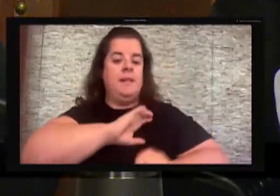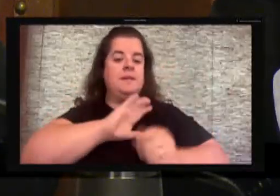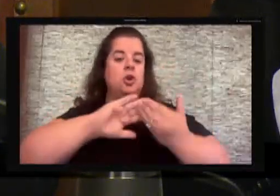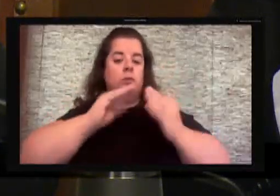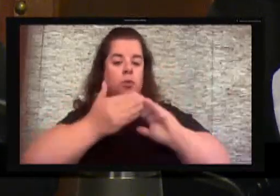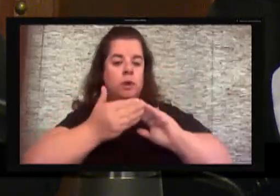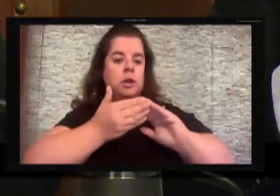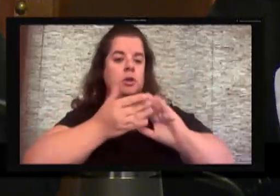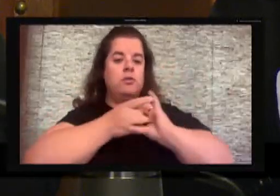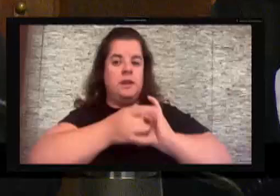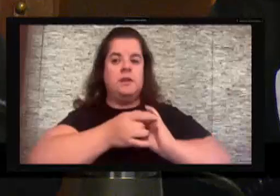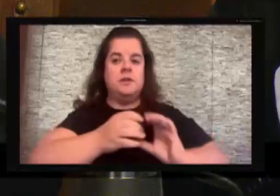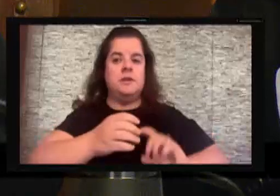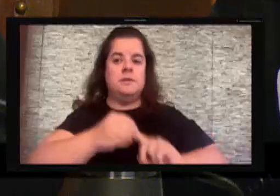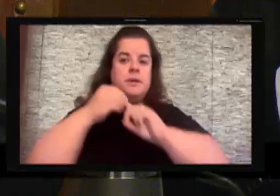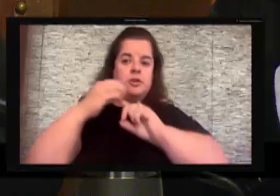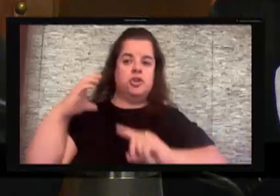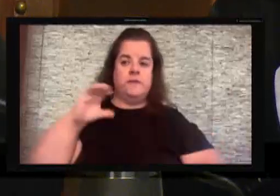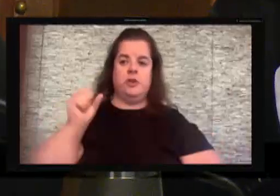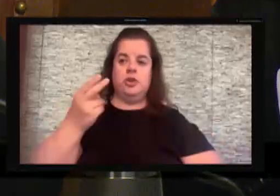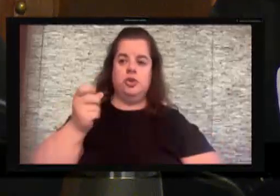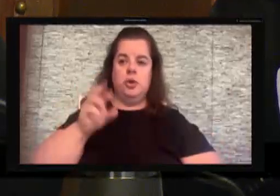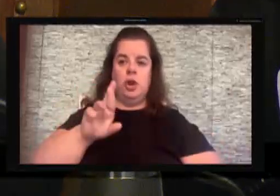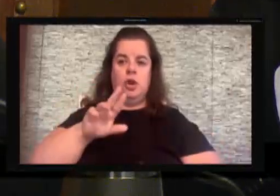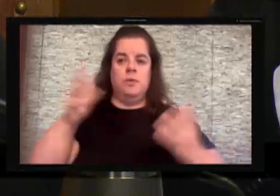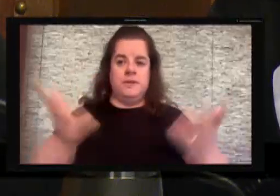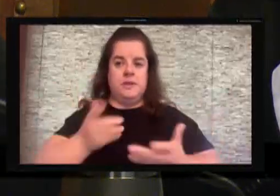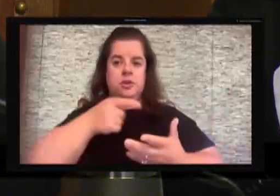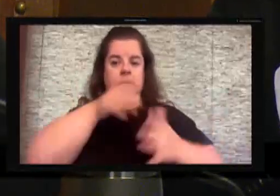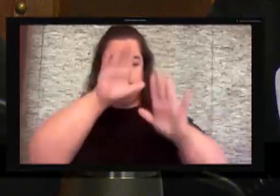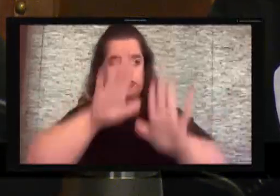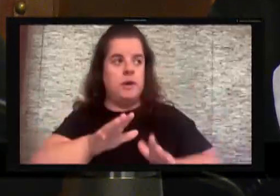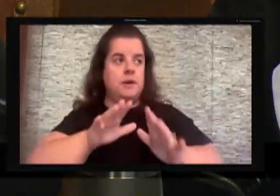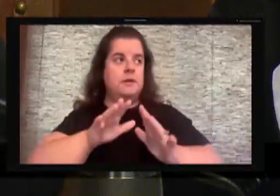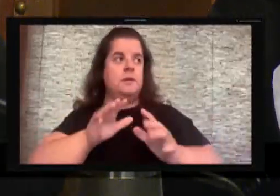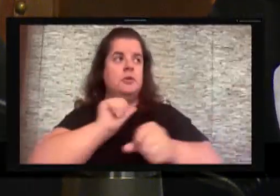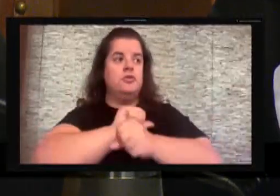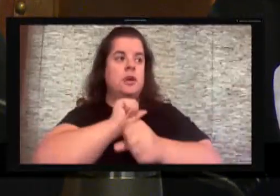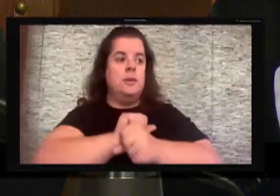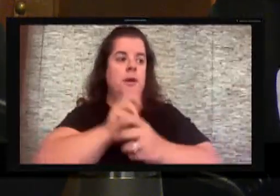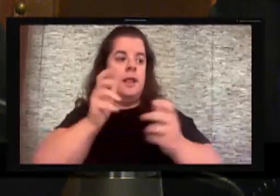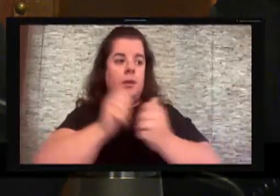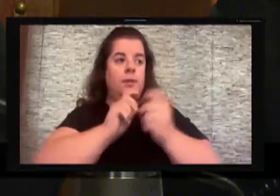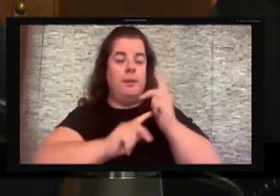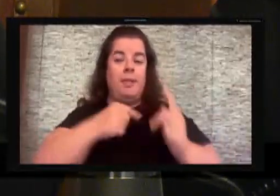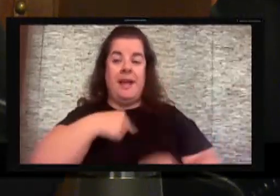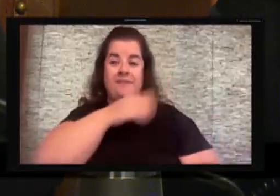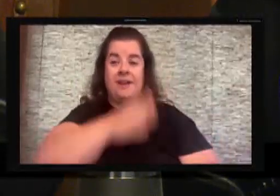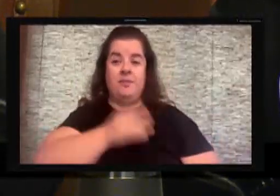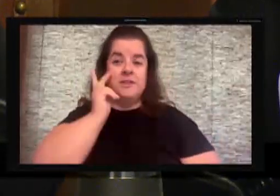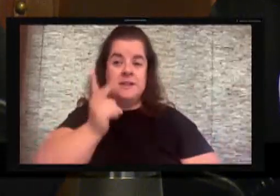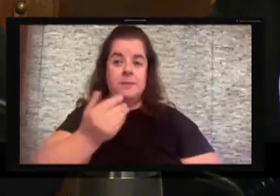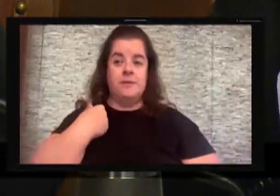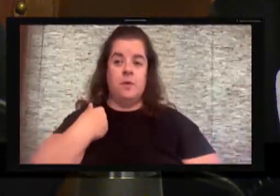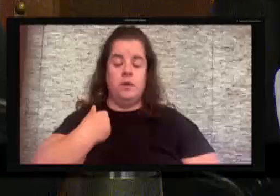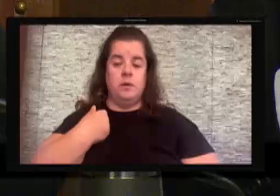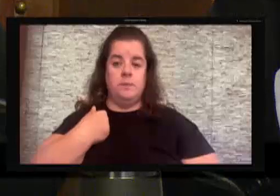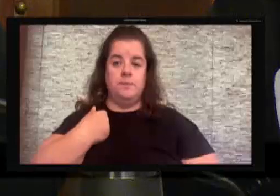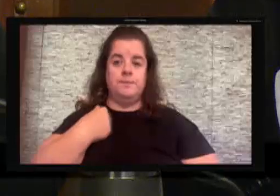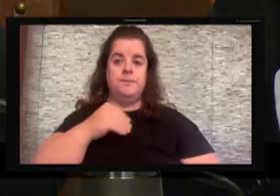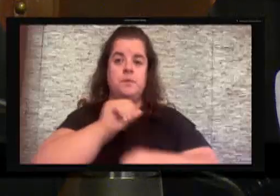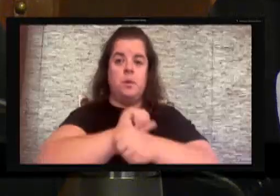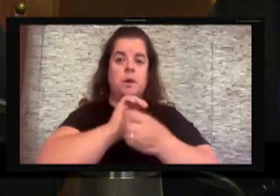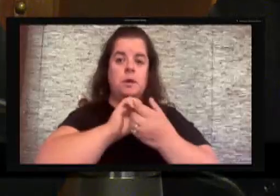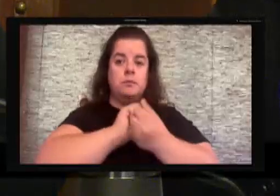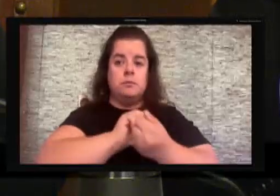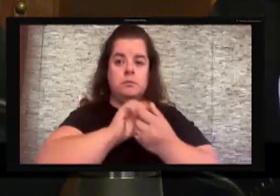Chief Schubert was here. He did an amazing job. He did a lot with people that I have never seen before. I mean, working with groups that, I